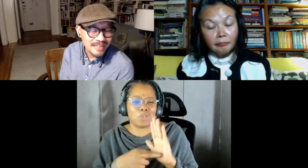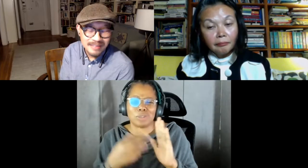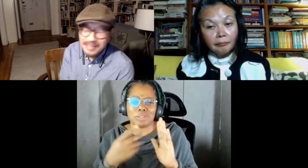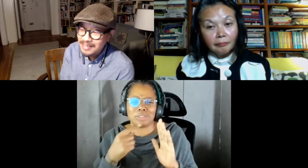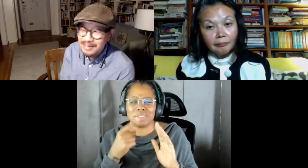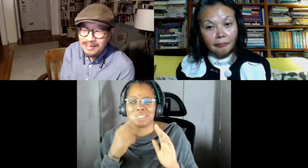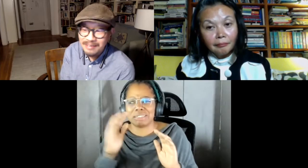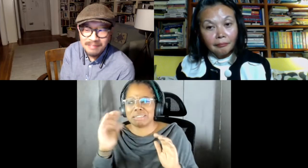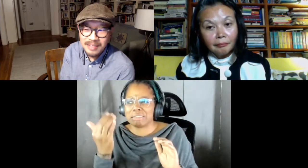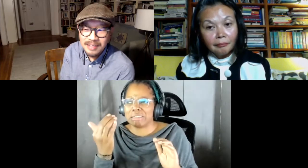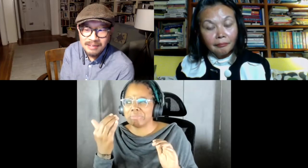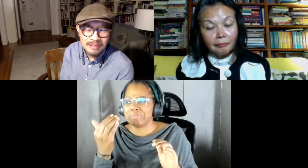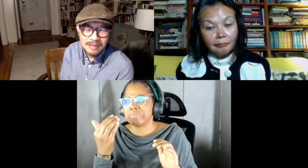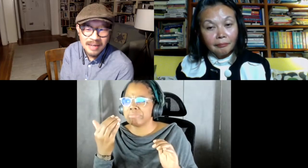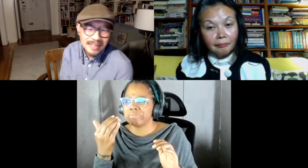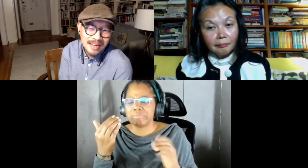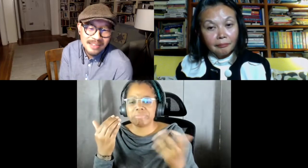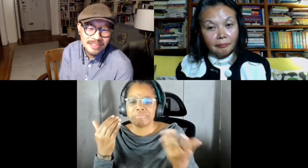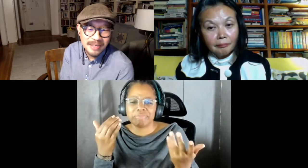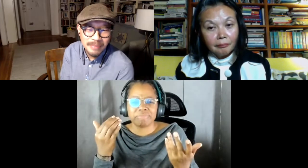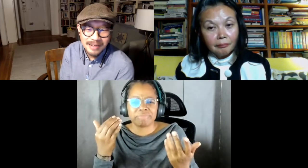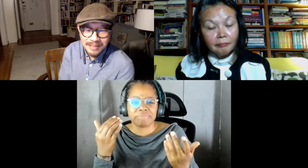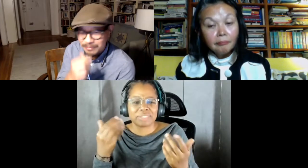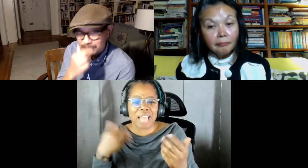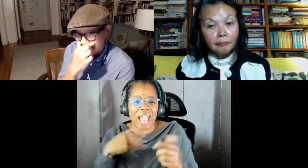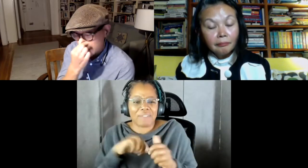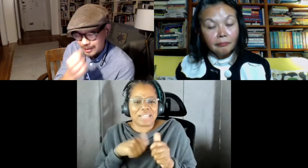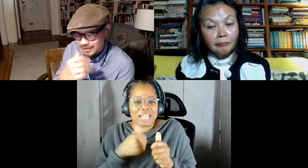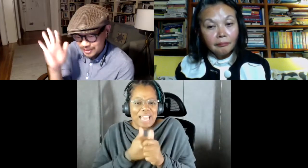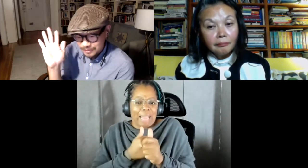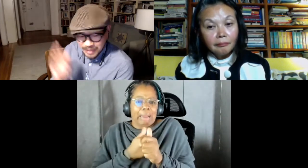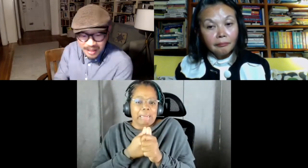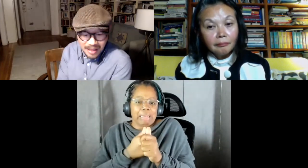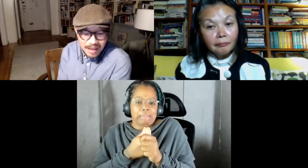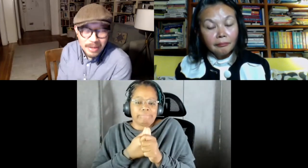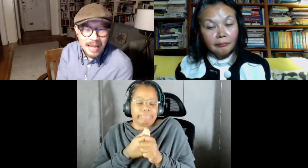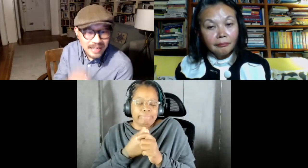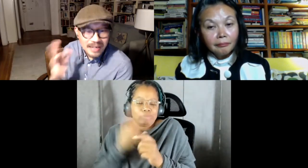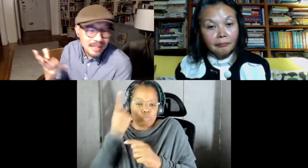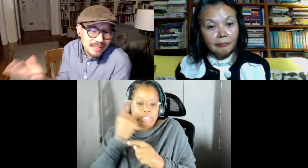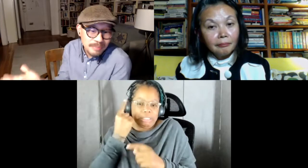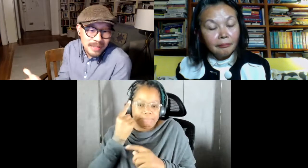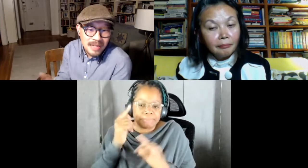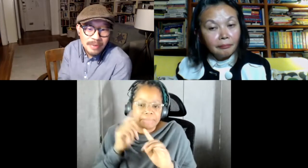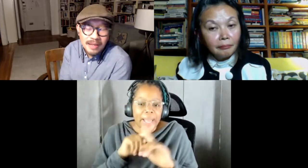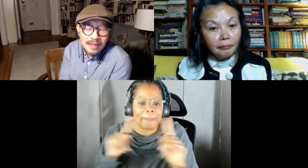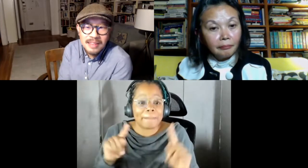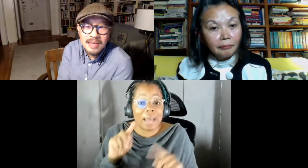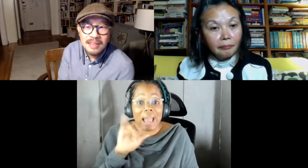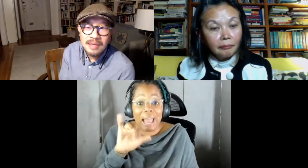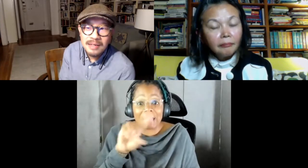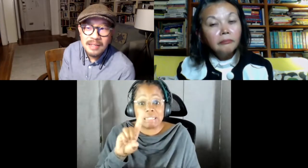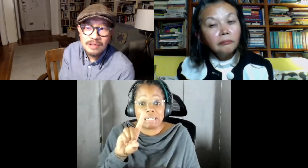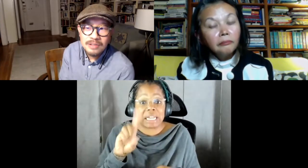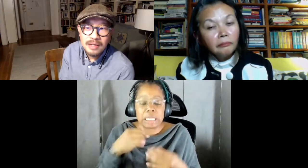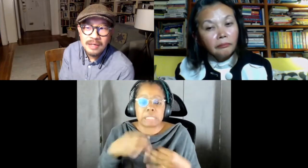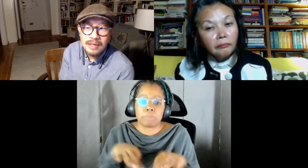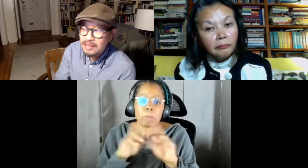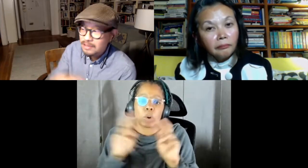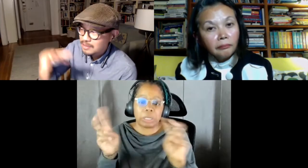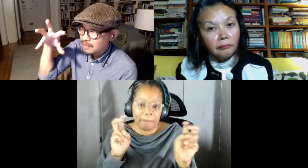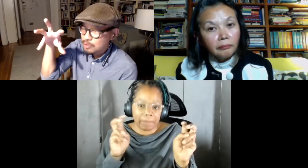this hidden ideology embedded in them. But identity, it's a big topic, and I think that